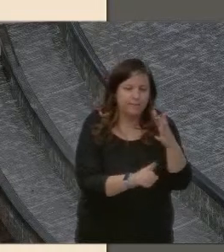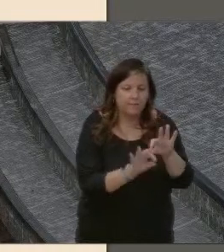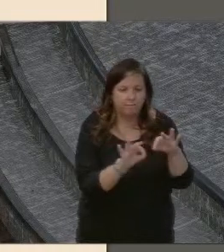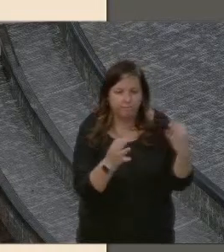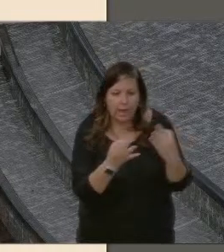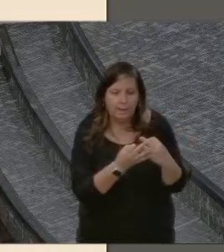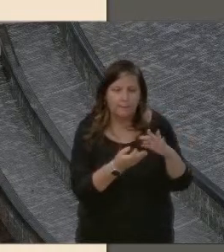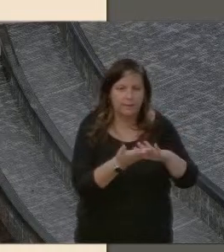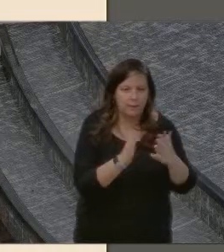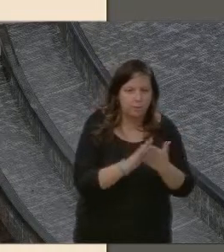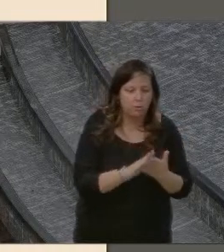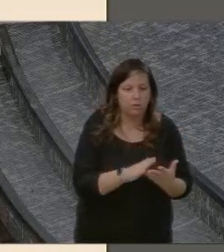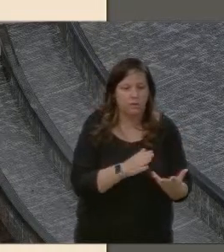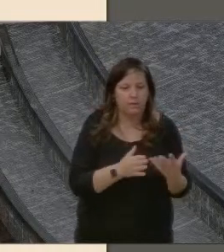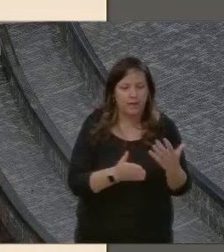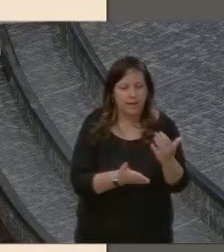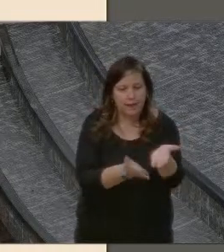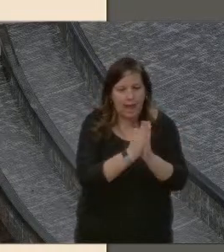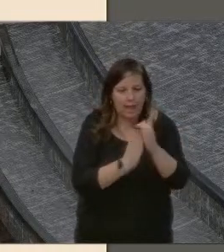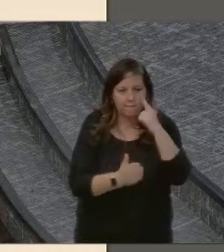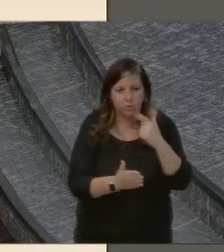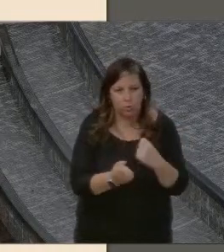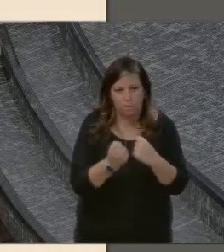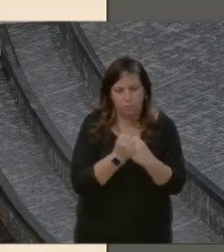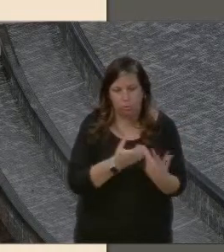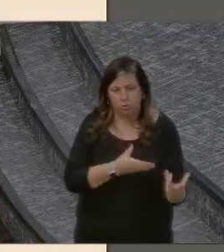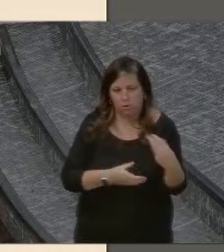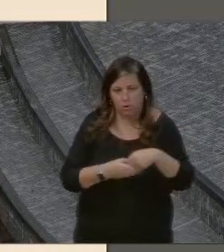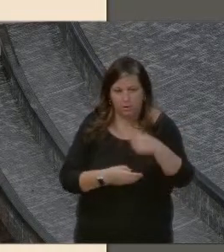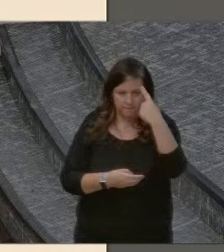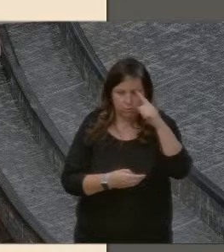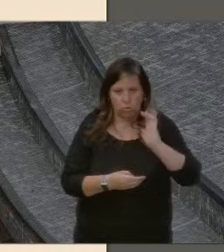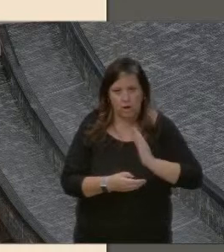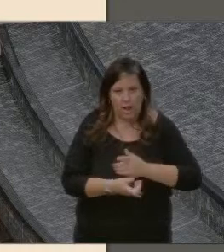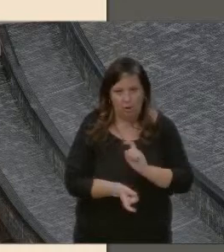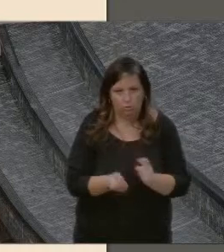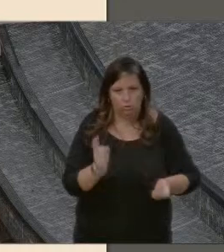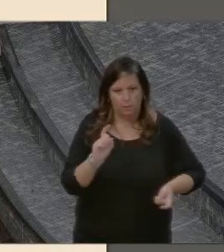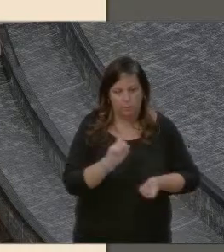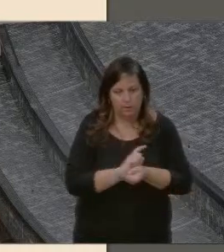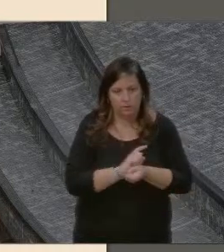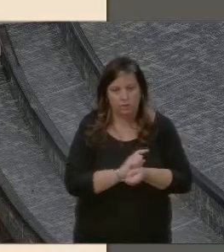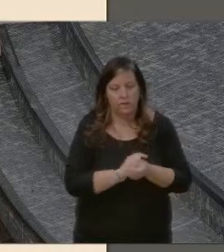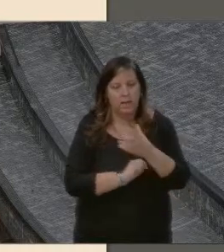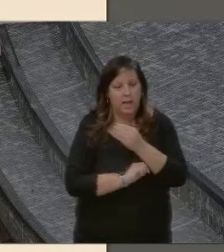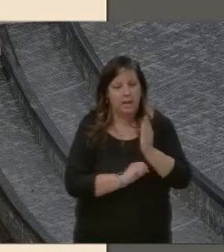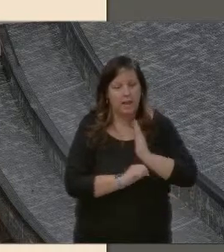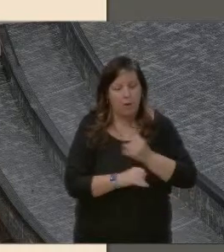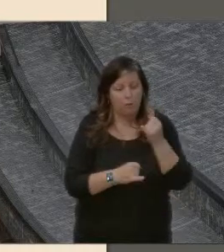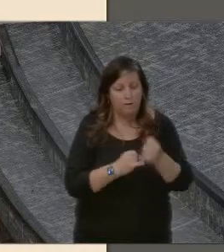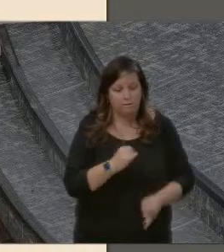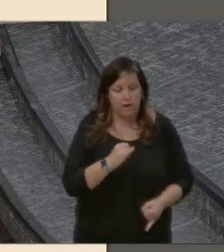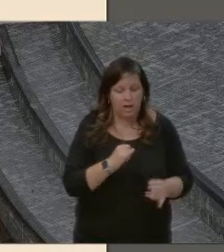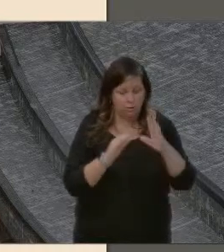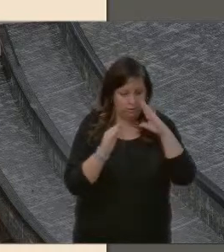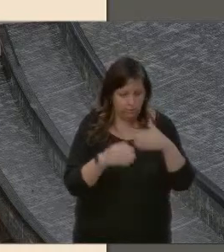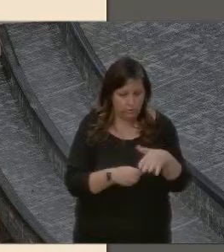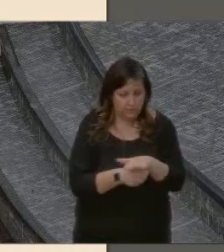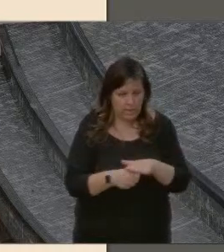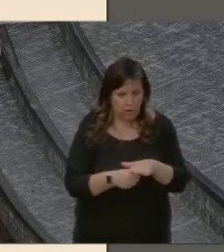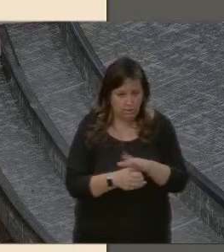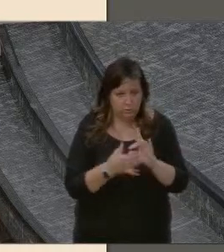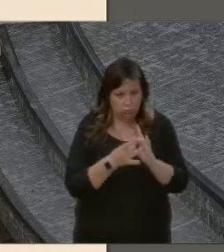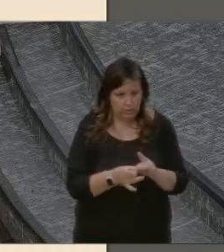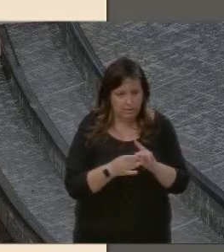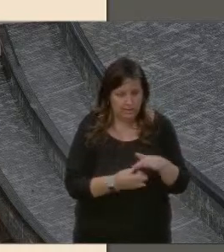of transformation. And then the final focus area has to do with academics, as we realize that the road